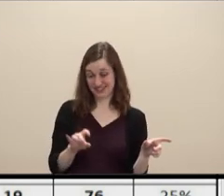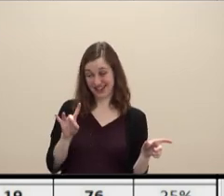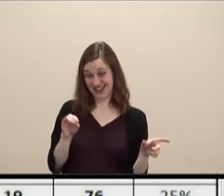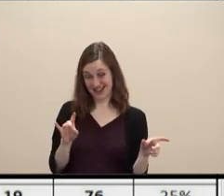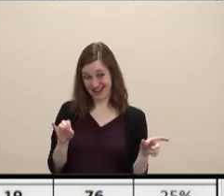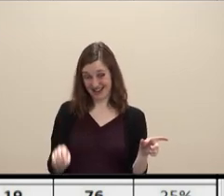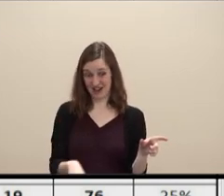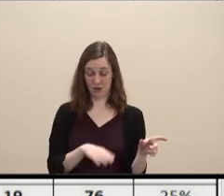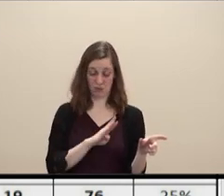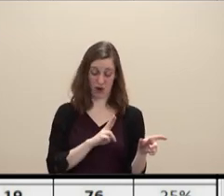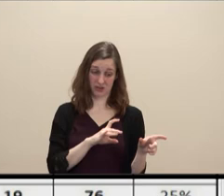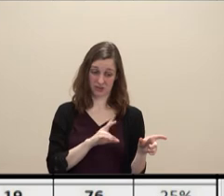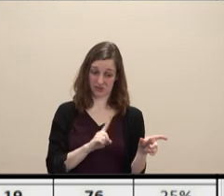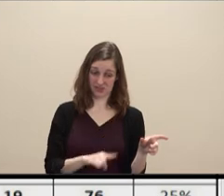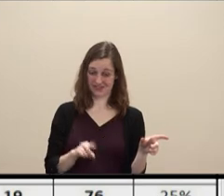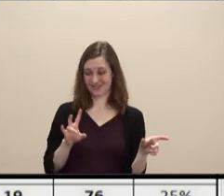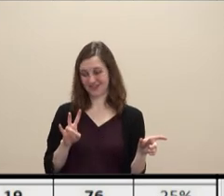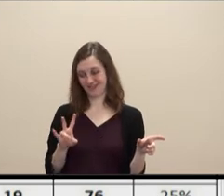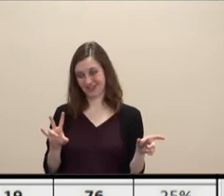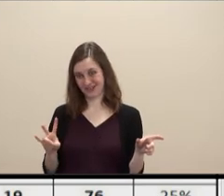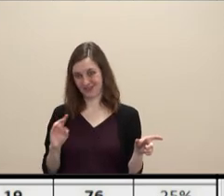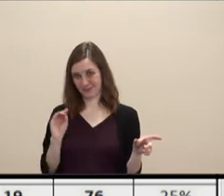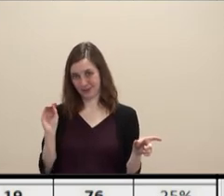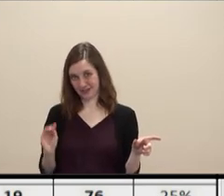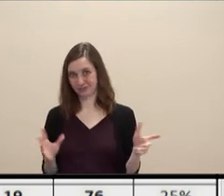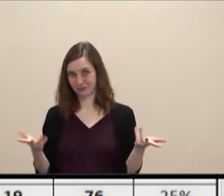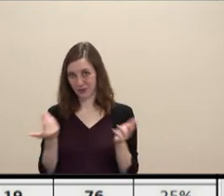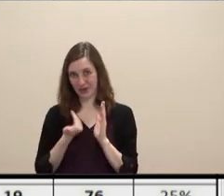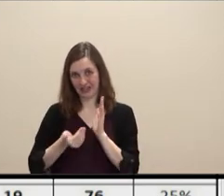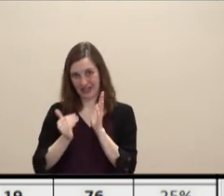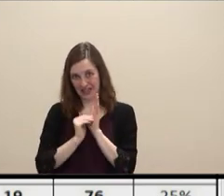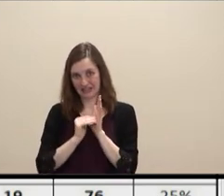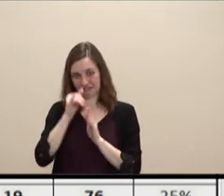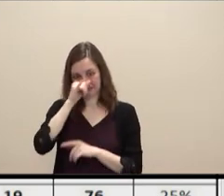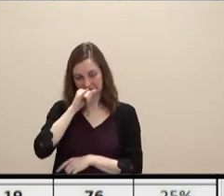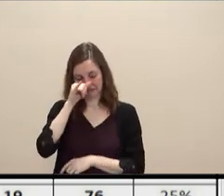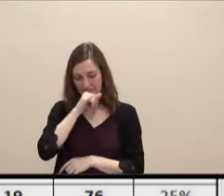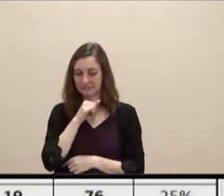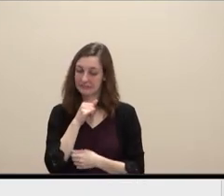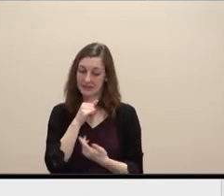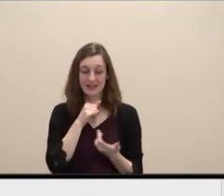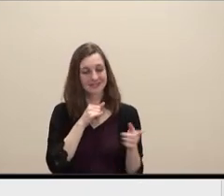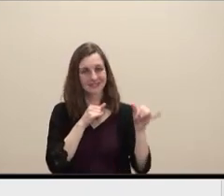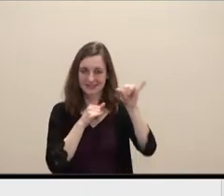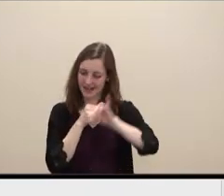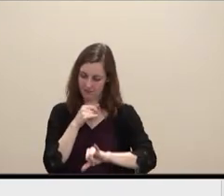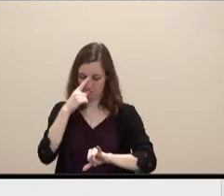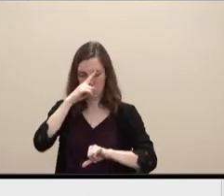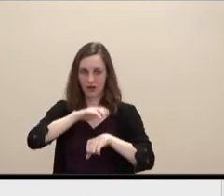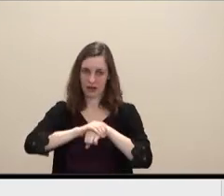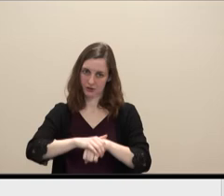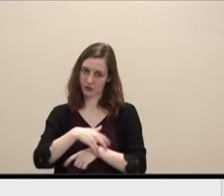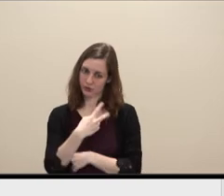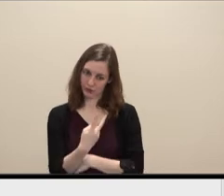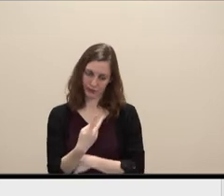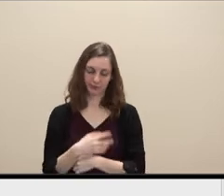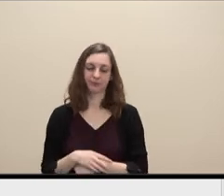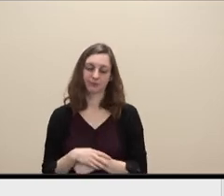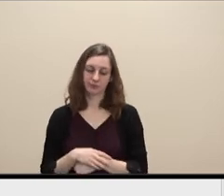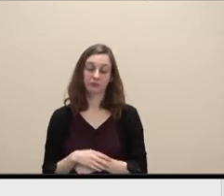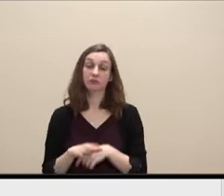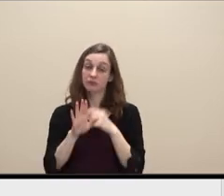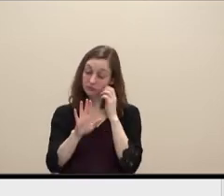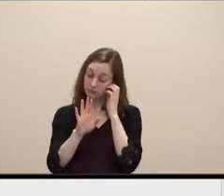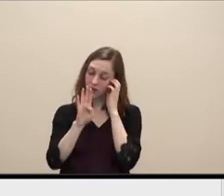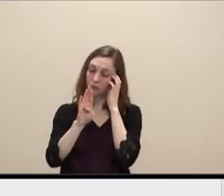So that's going to, again, be problematic, and it holds true for the English 2 as well. Now, Brazos, things were a